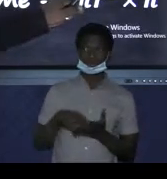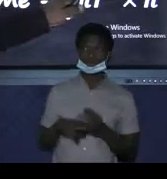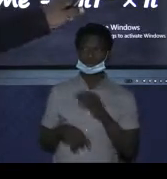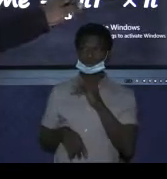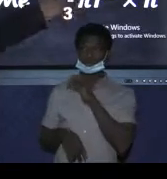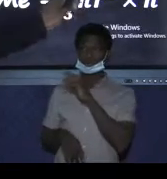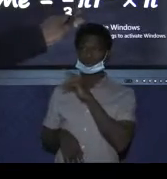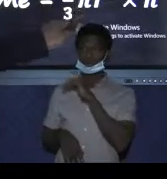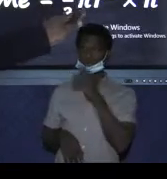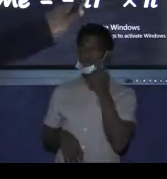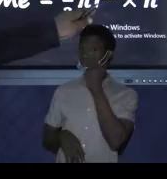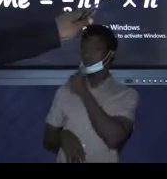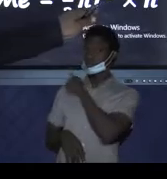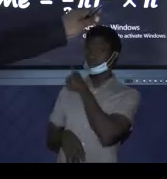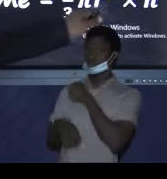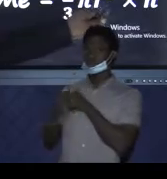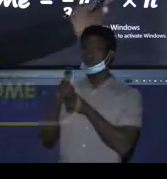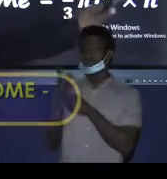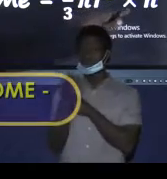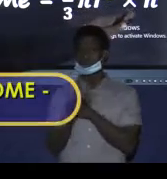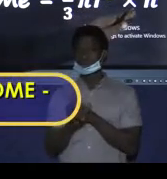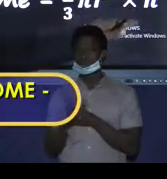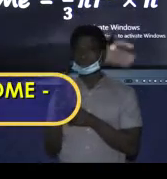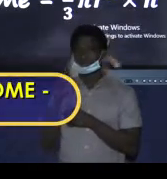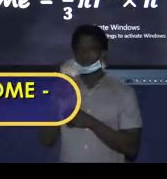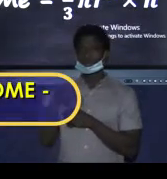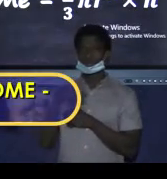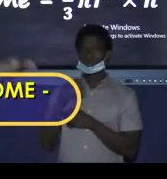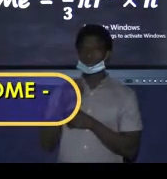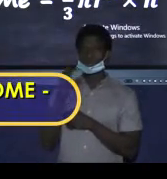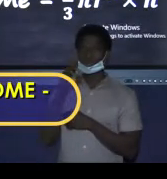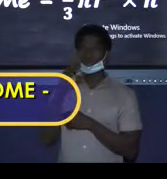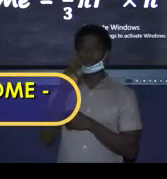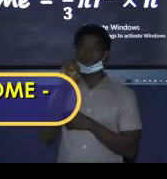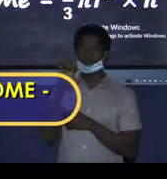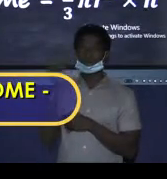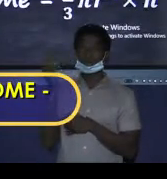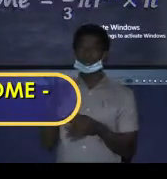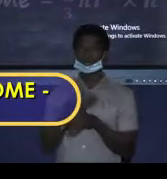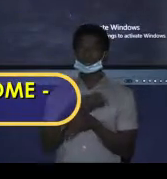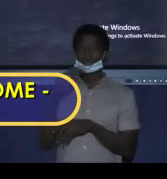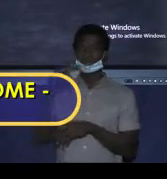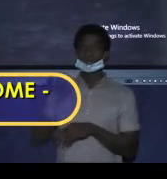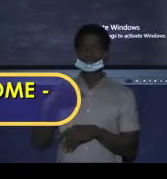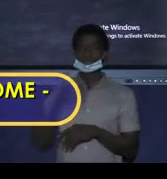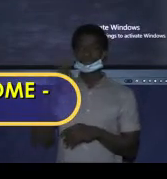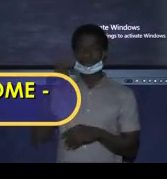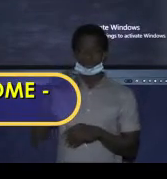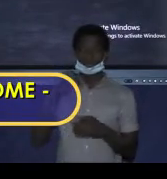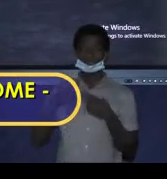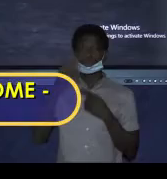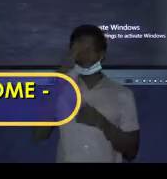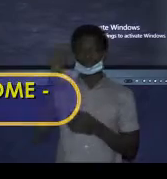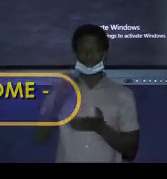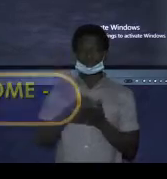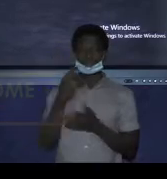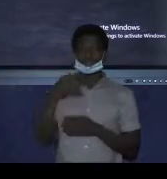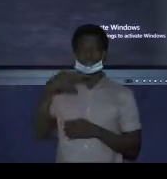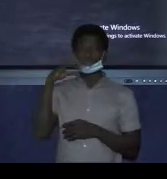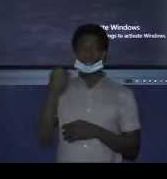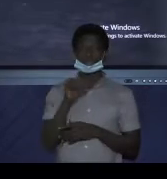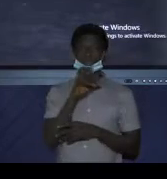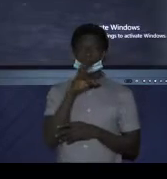this formula, two-thirds of the pi r squared times h, but we need to observe that the height of a